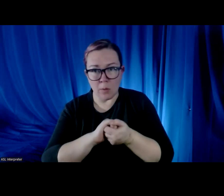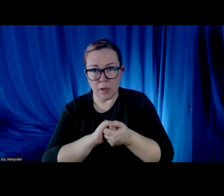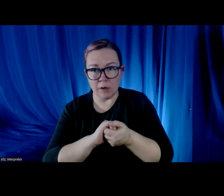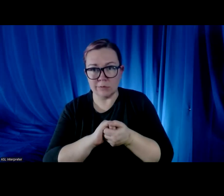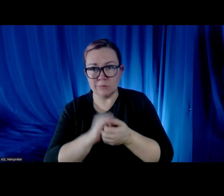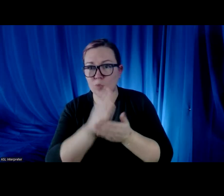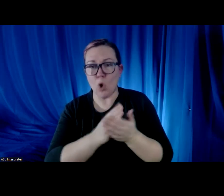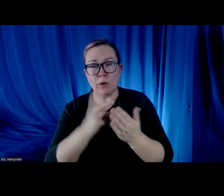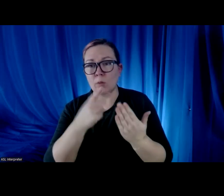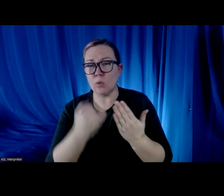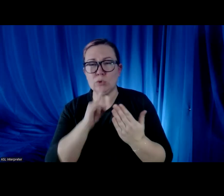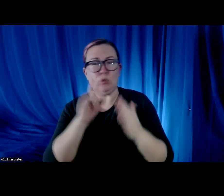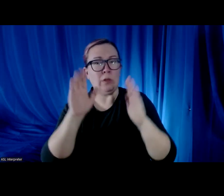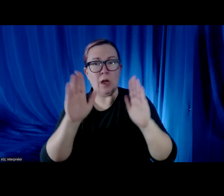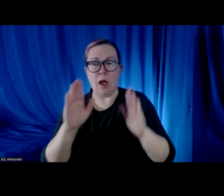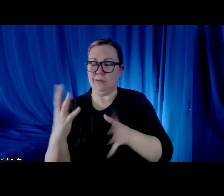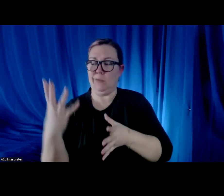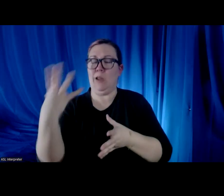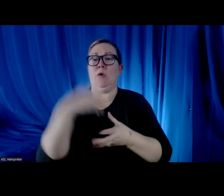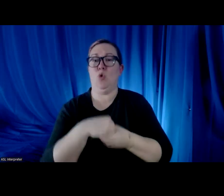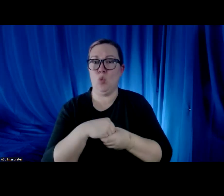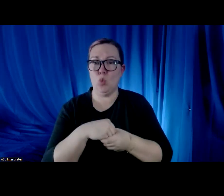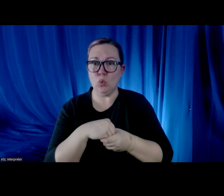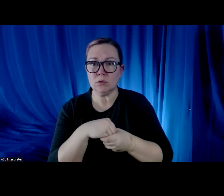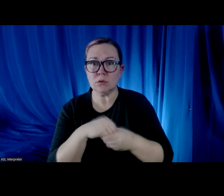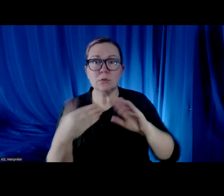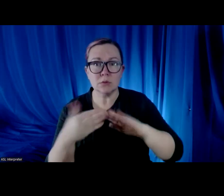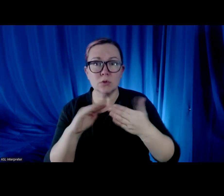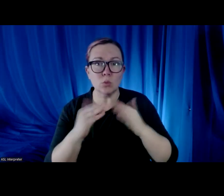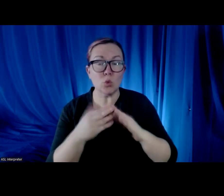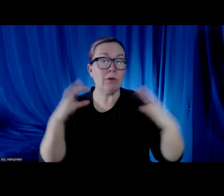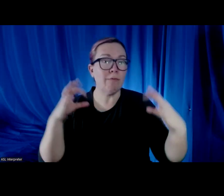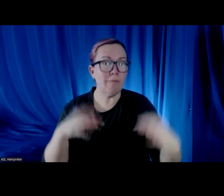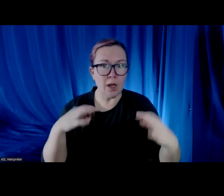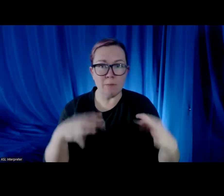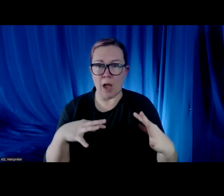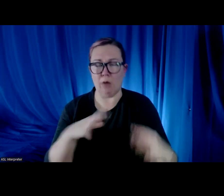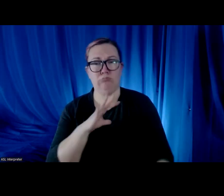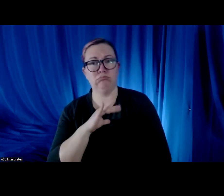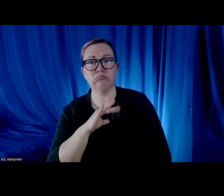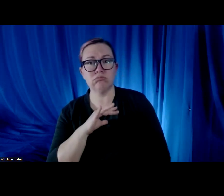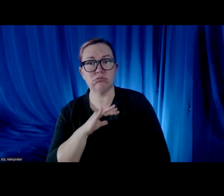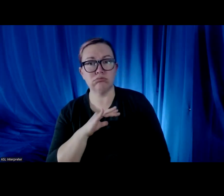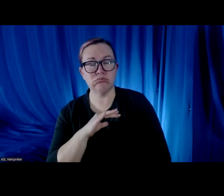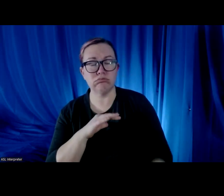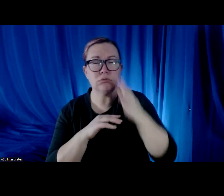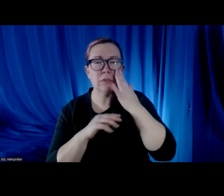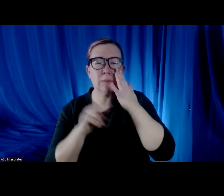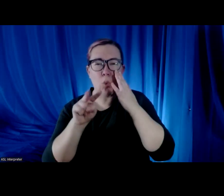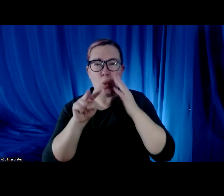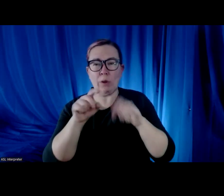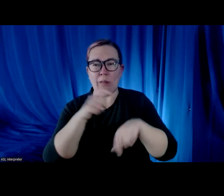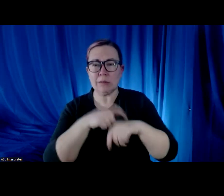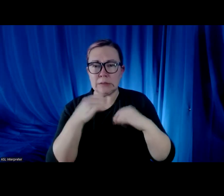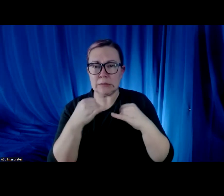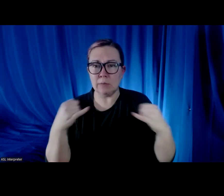really awesome that it brings in the community feedback. And in looking at the timeline,